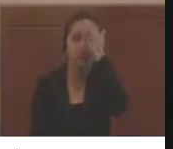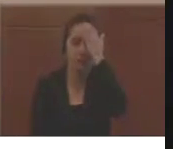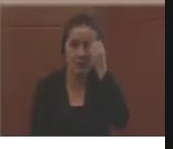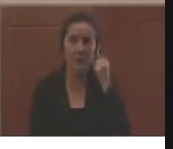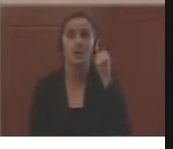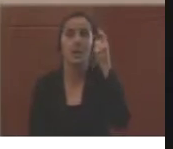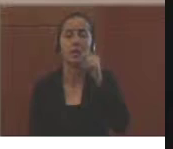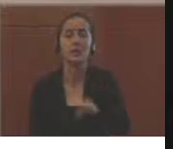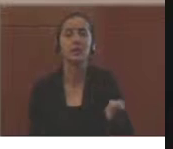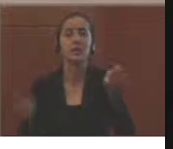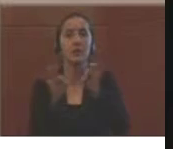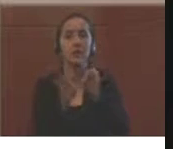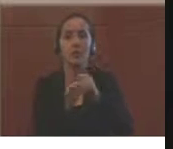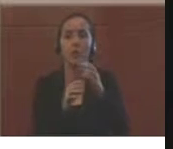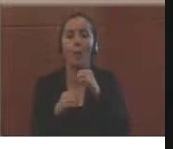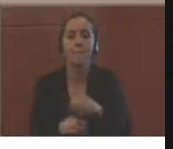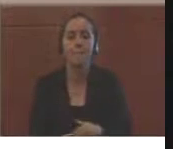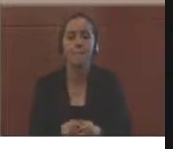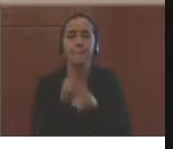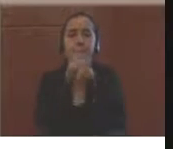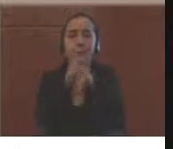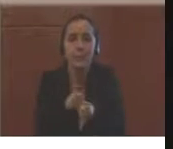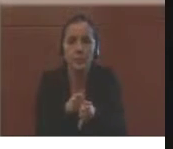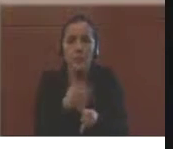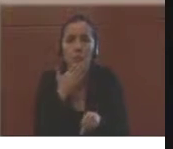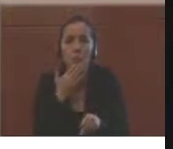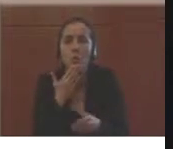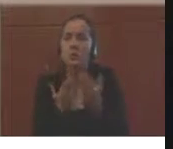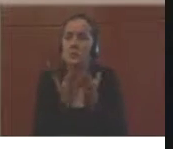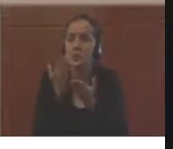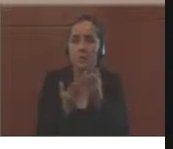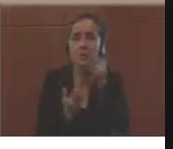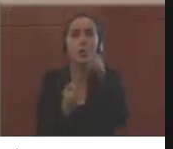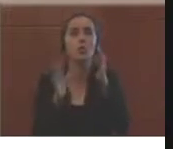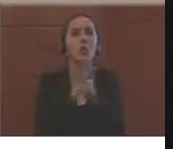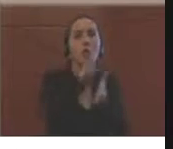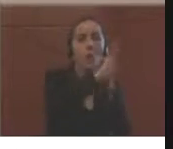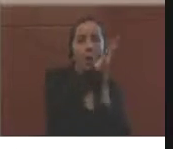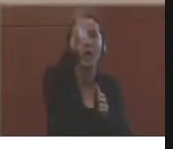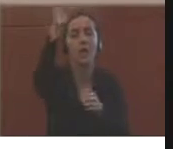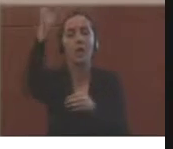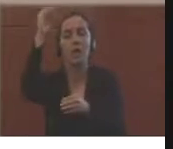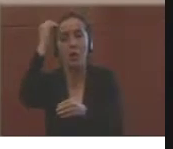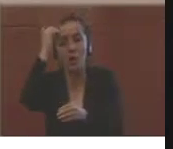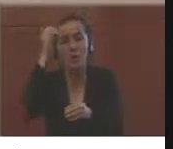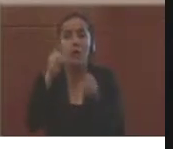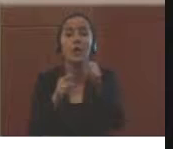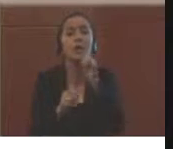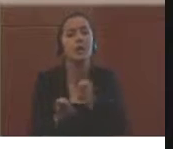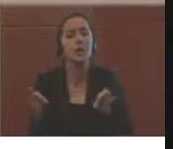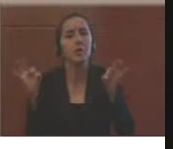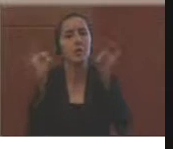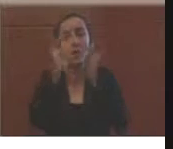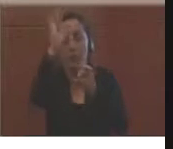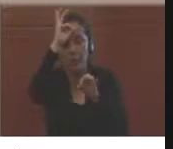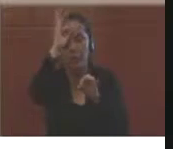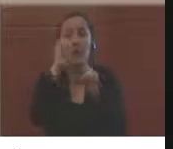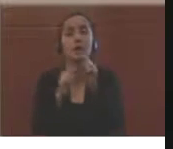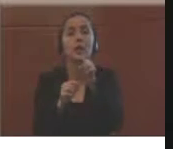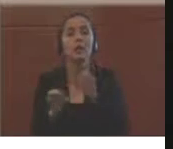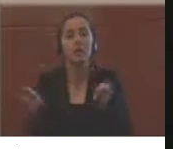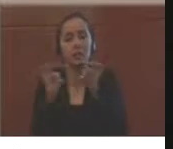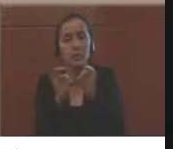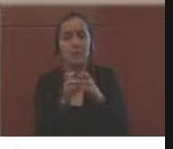9. Affirm that protecting essential services, particularly schools and hospitals, is a social priority,